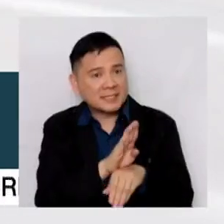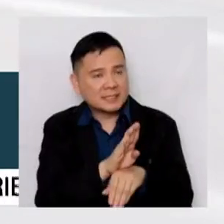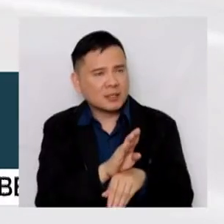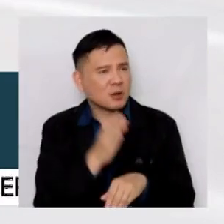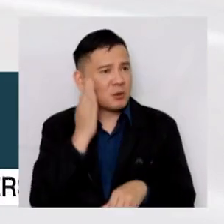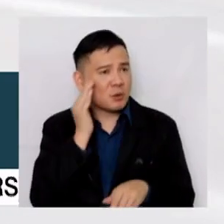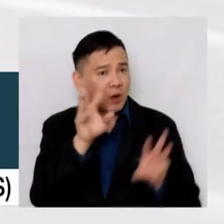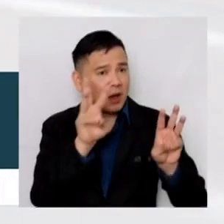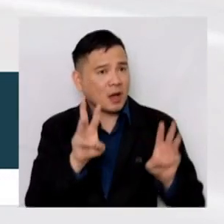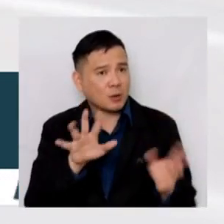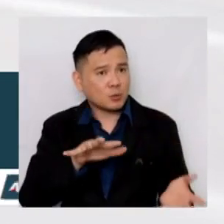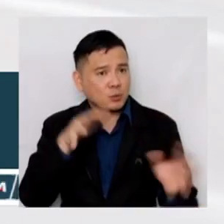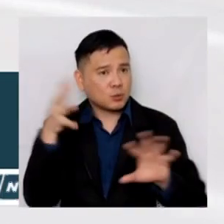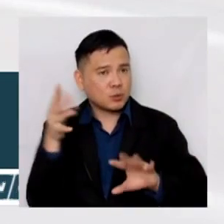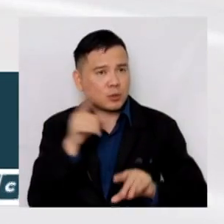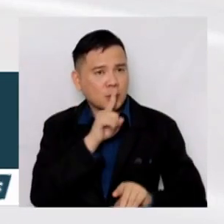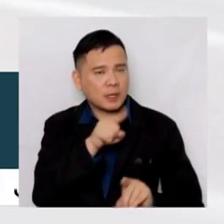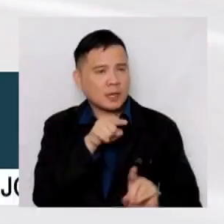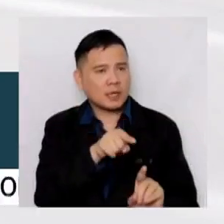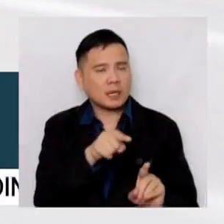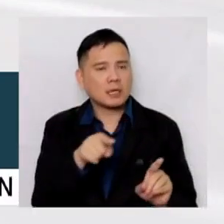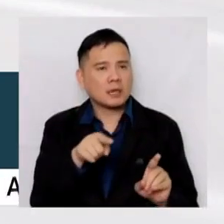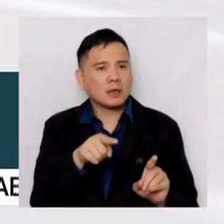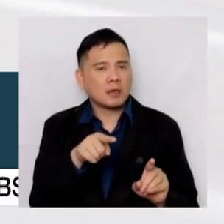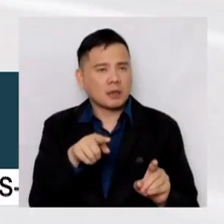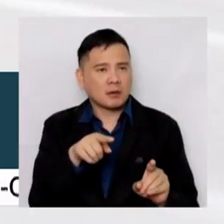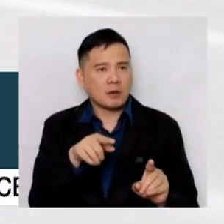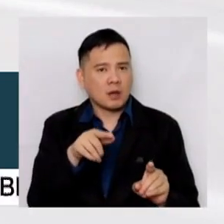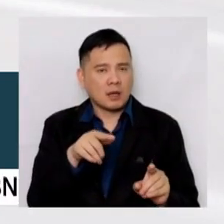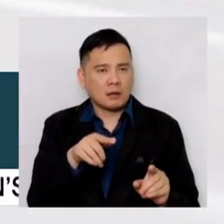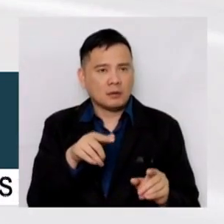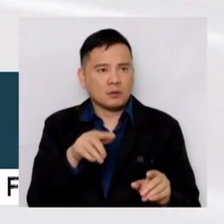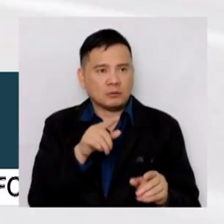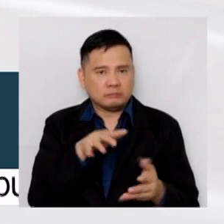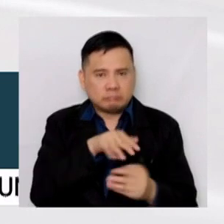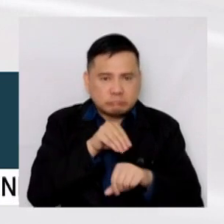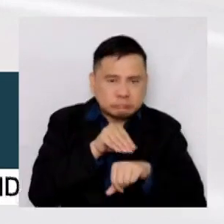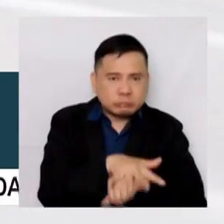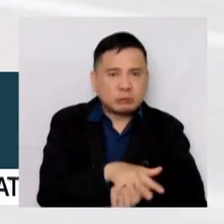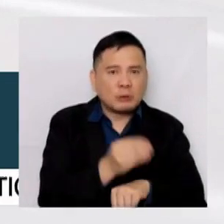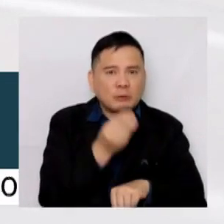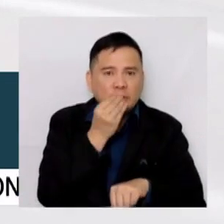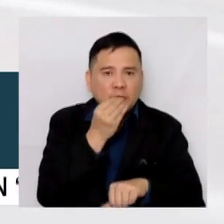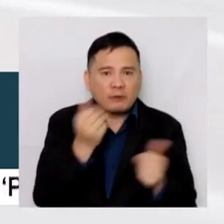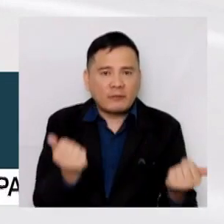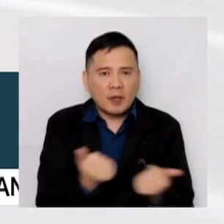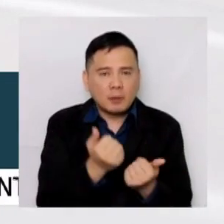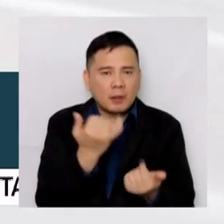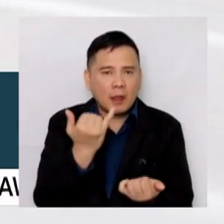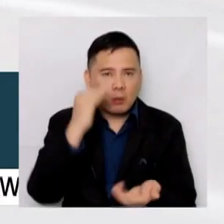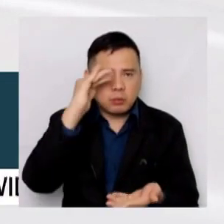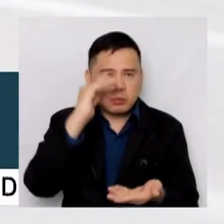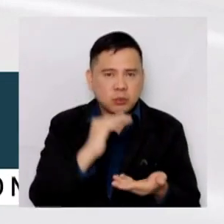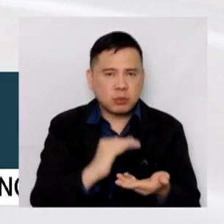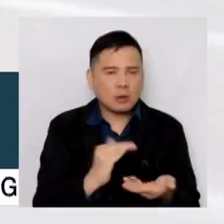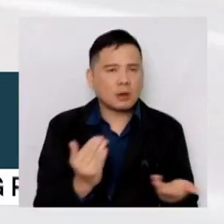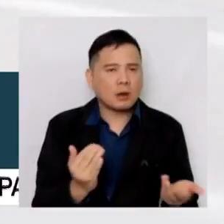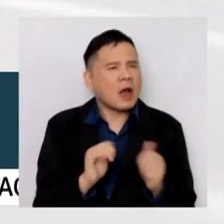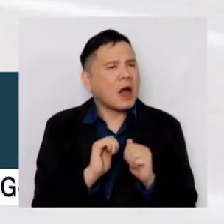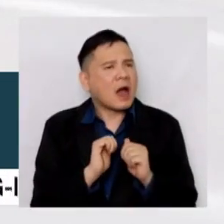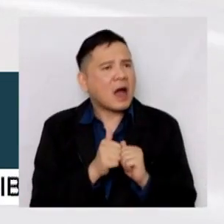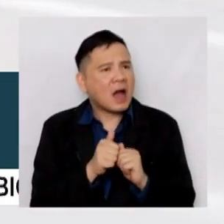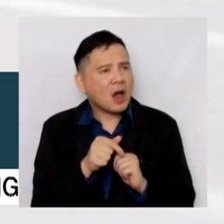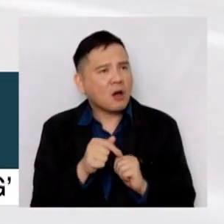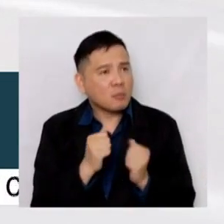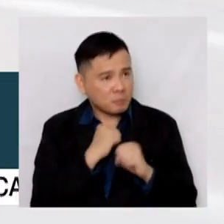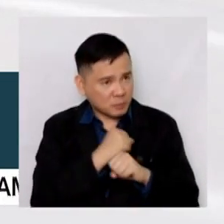Mr. Secretary, is also threatening food security. What is your plan regarding that to make sure that the Philippines will be food